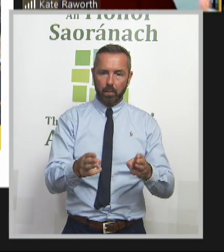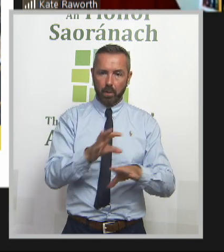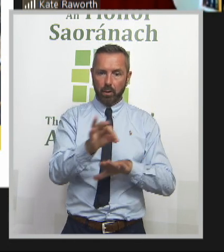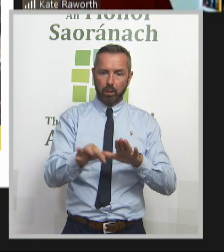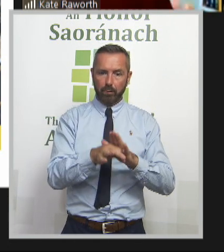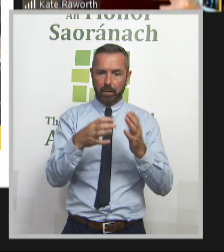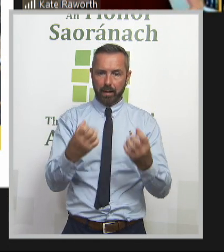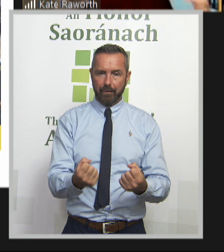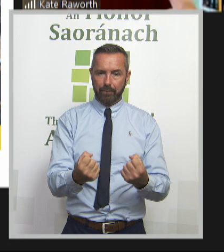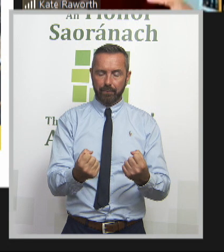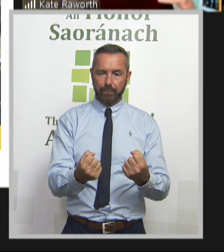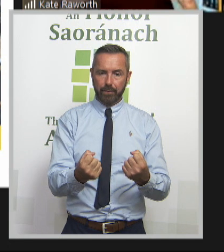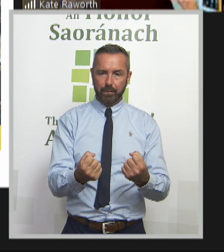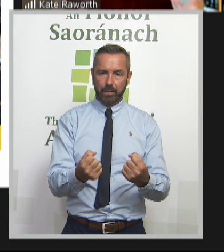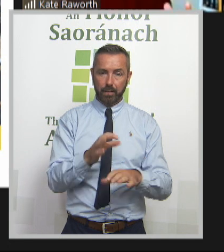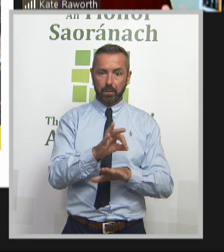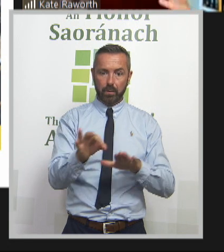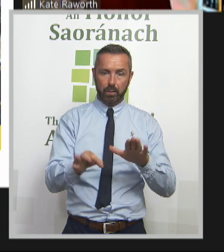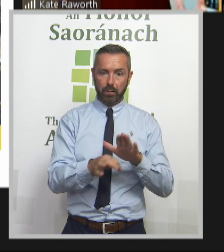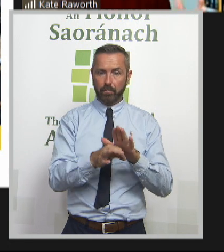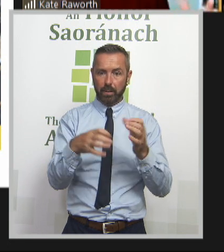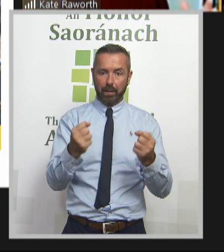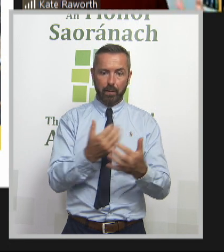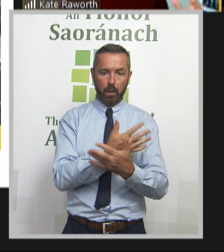As Eddie was just setting out, the state has fiscal and